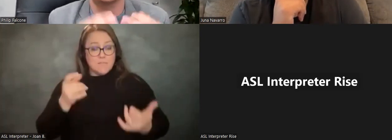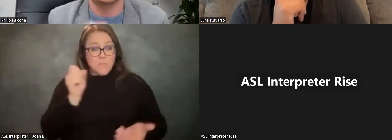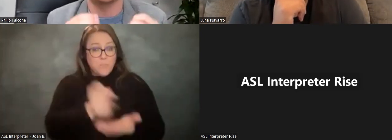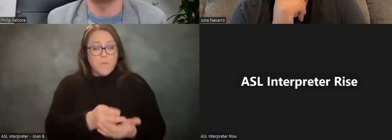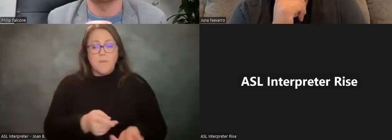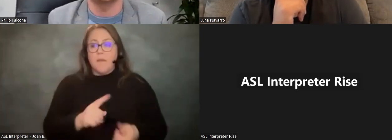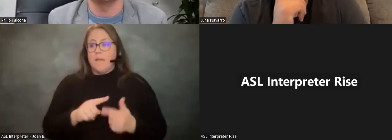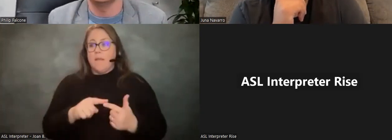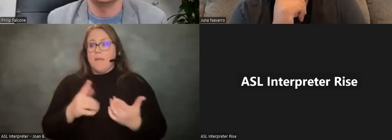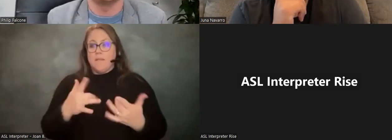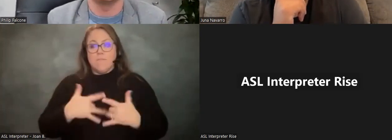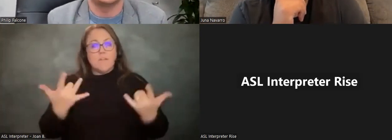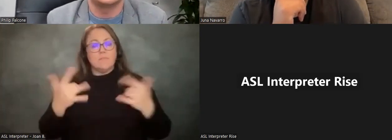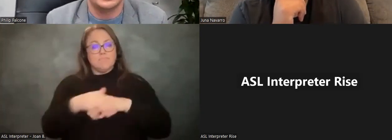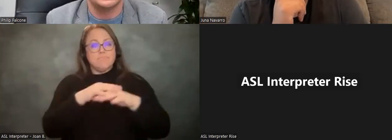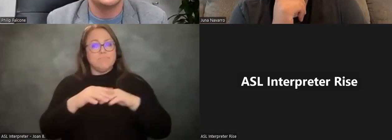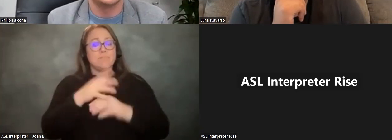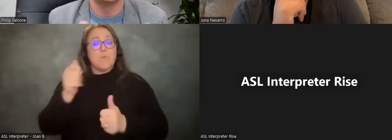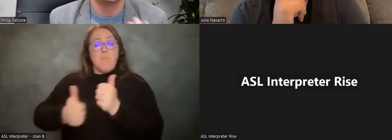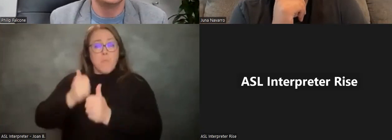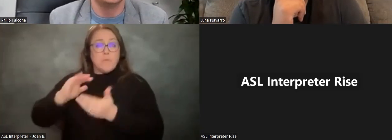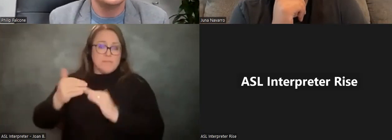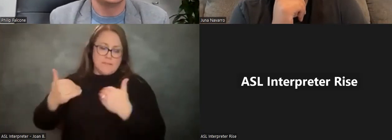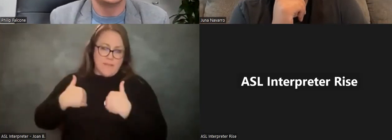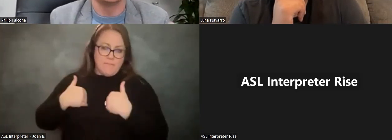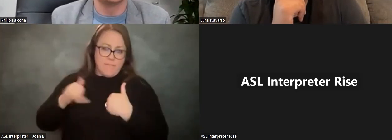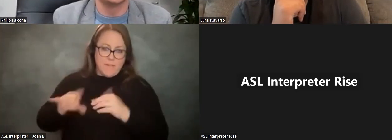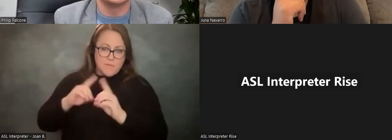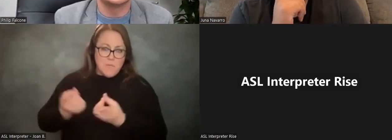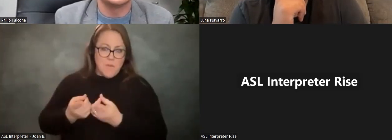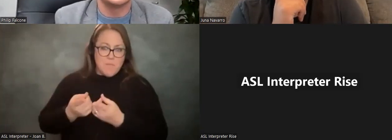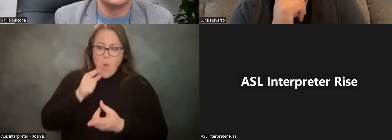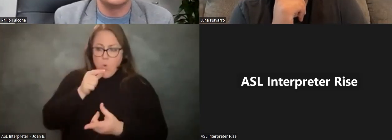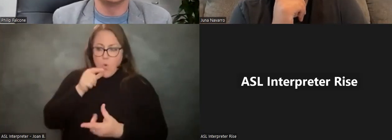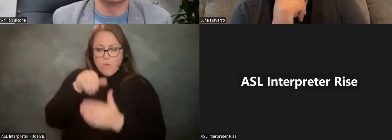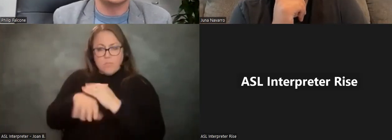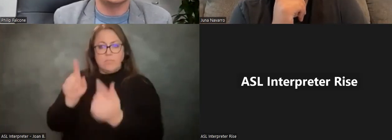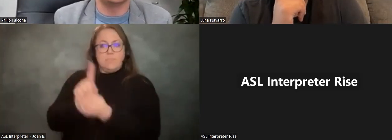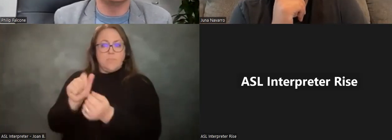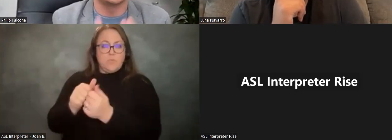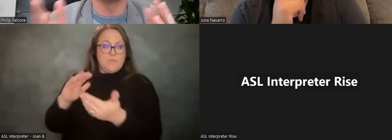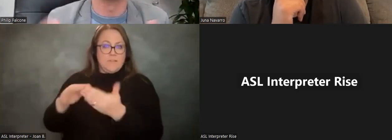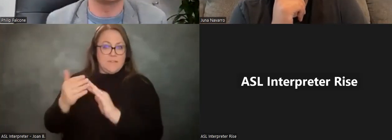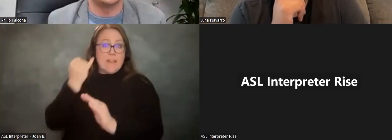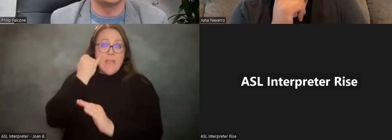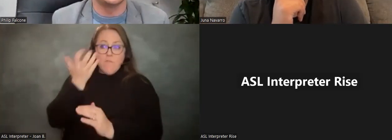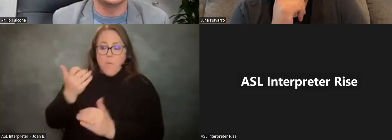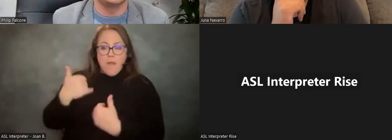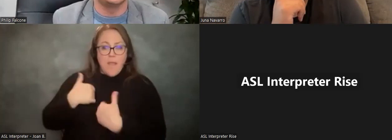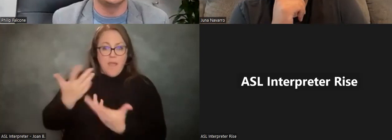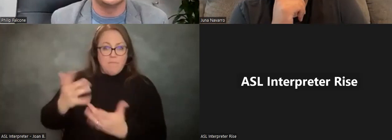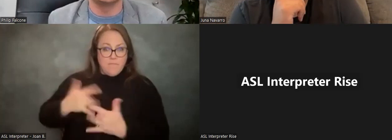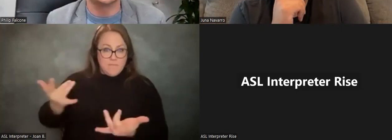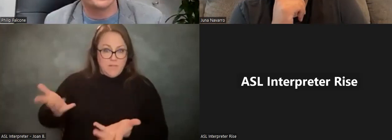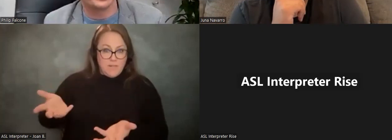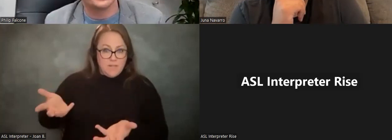that. So most cities have some kind of department like that. Who do you go to in a city when you want to have an art festival, for